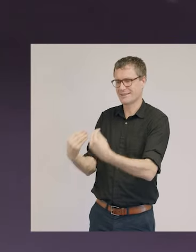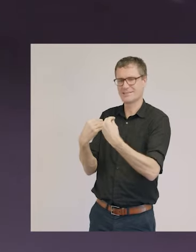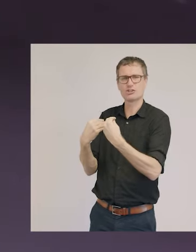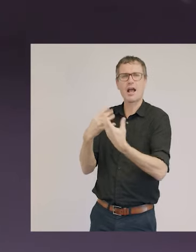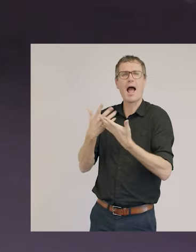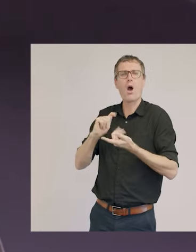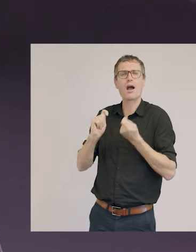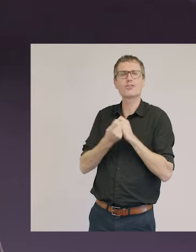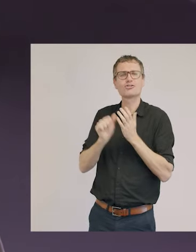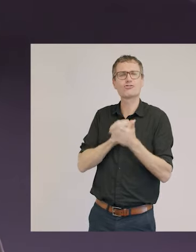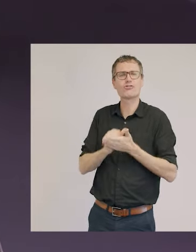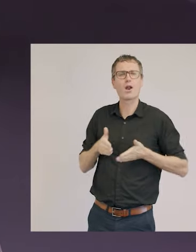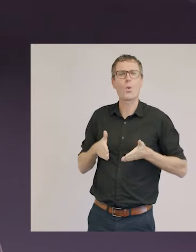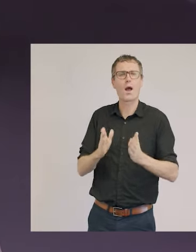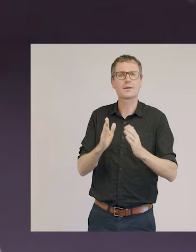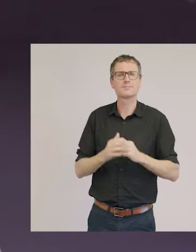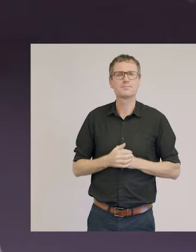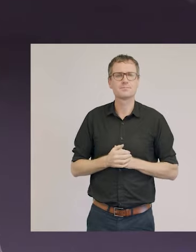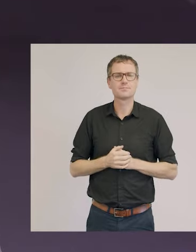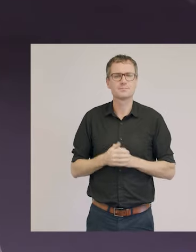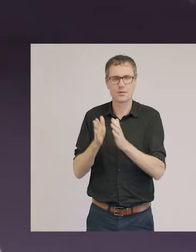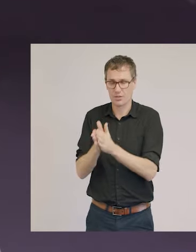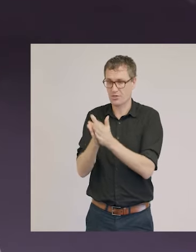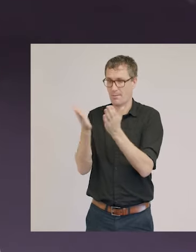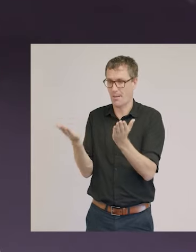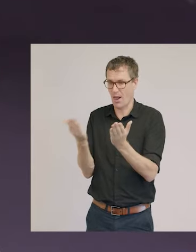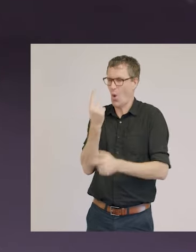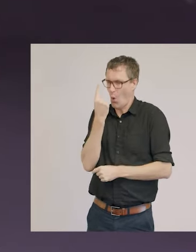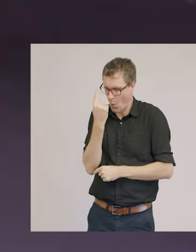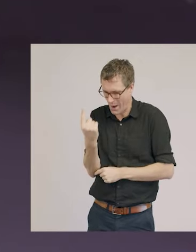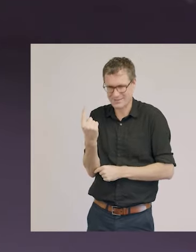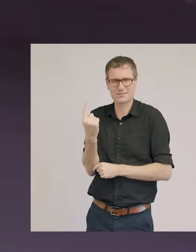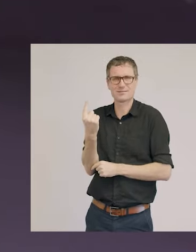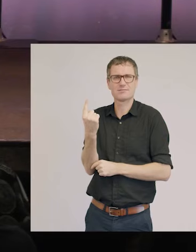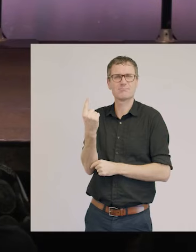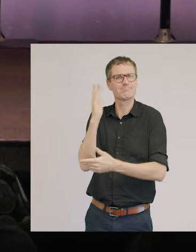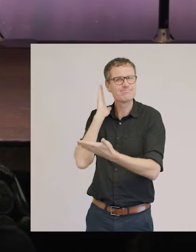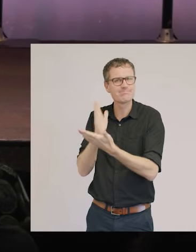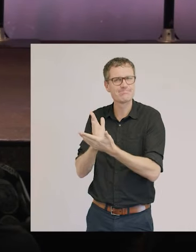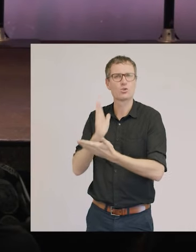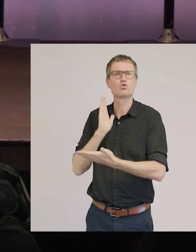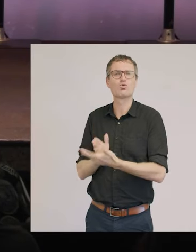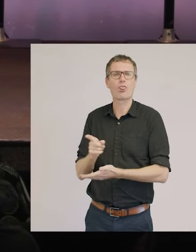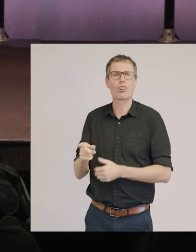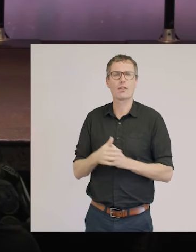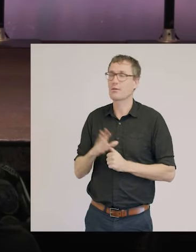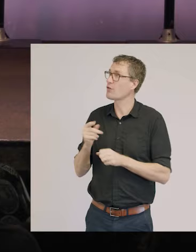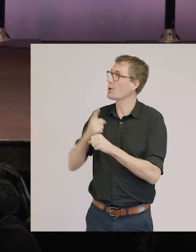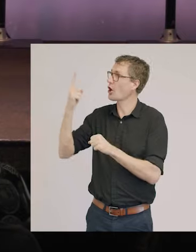us to do what is right. That's a good synopsis of the Bible, isn't it? It's our one source of truth. It